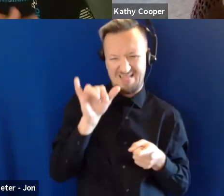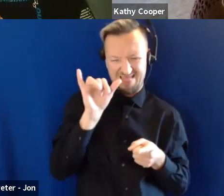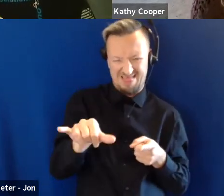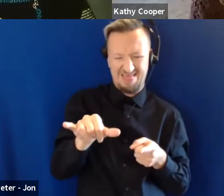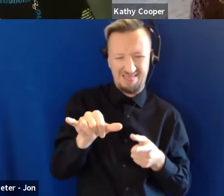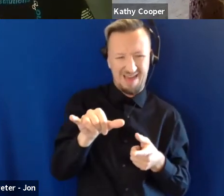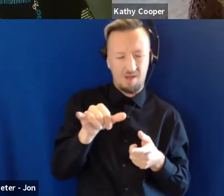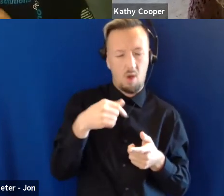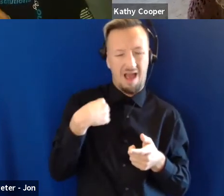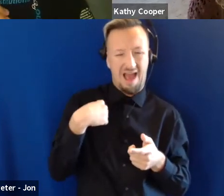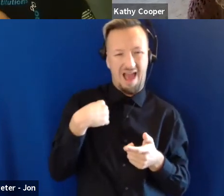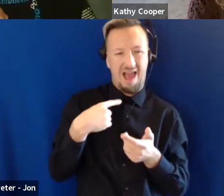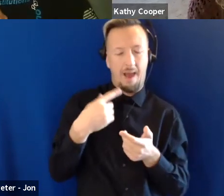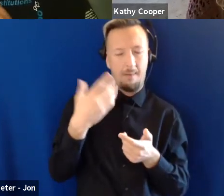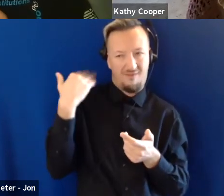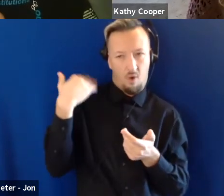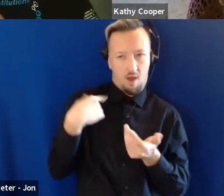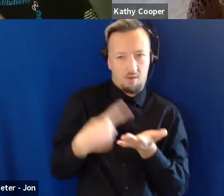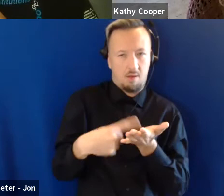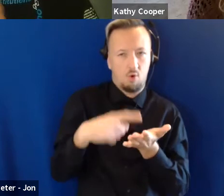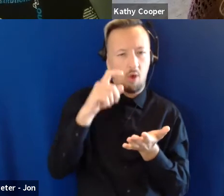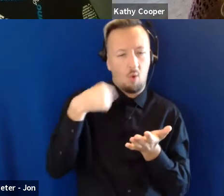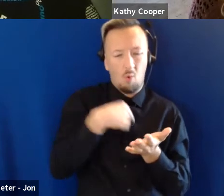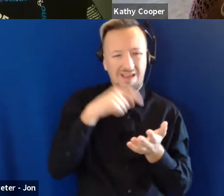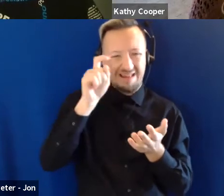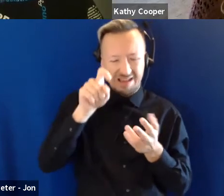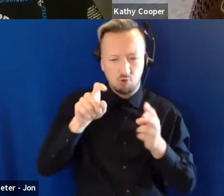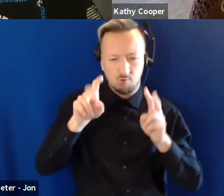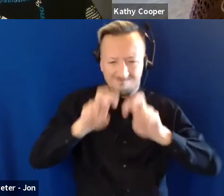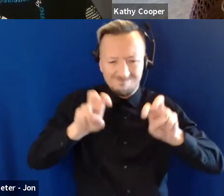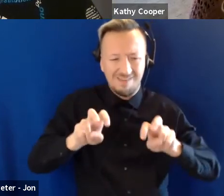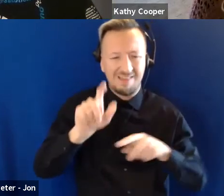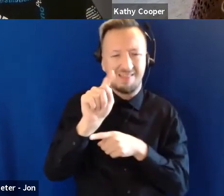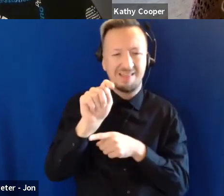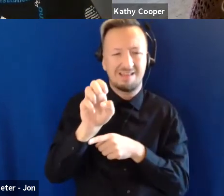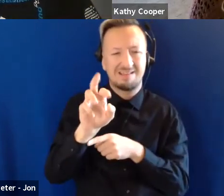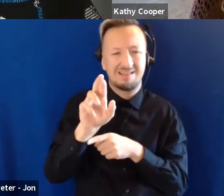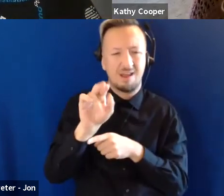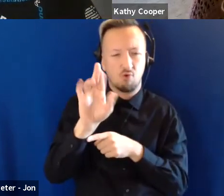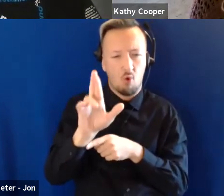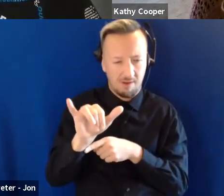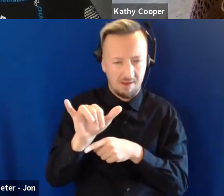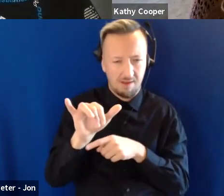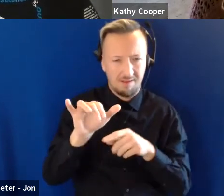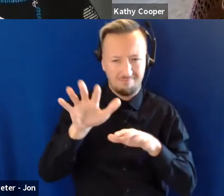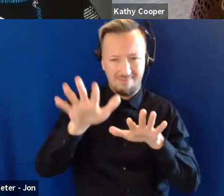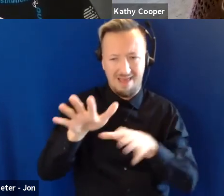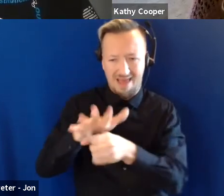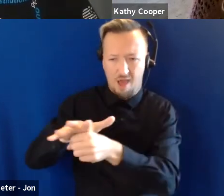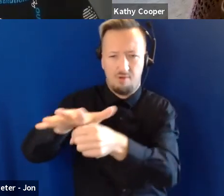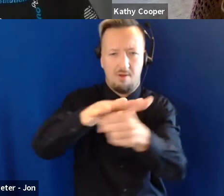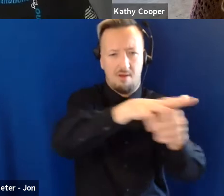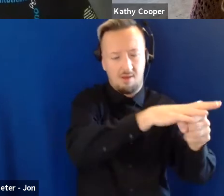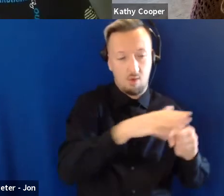our territories, and in Kansas, we say all 105 counties are